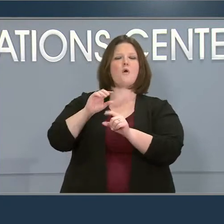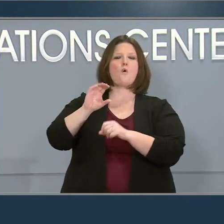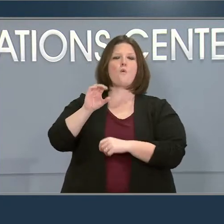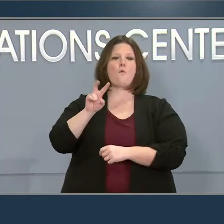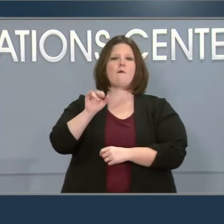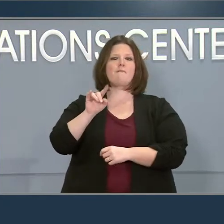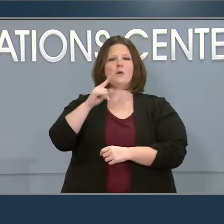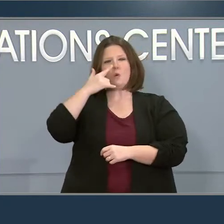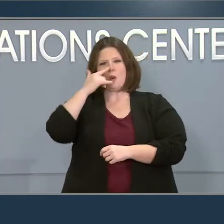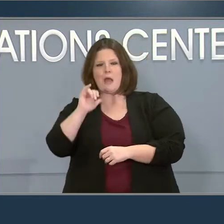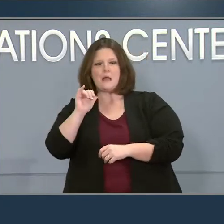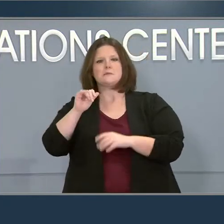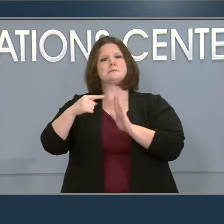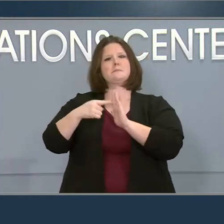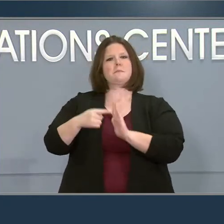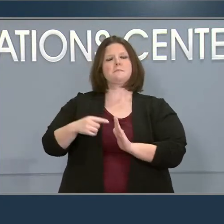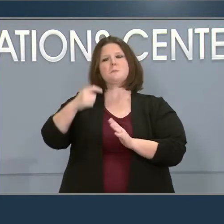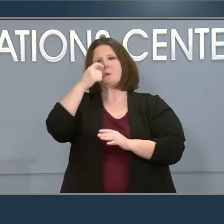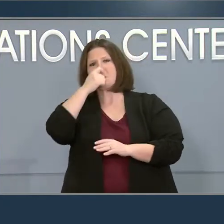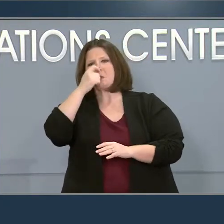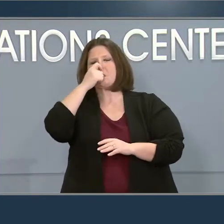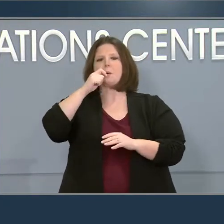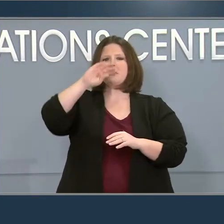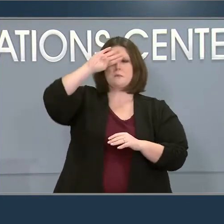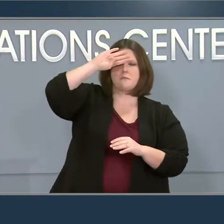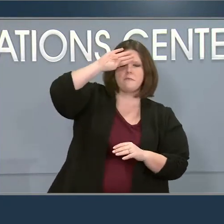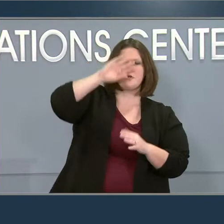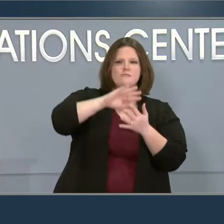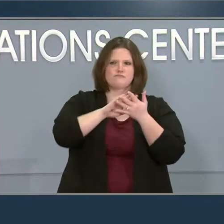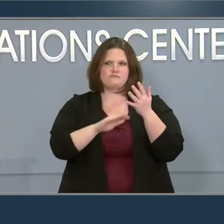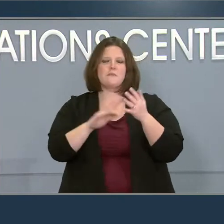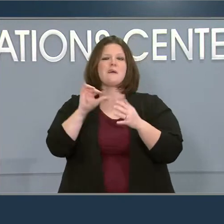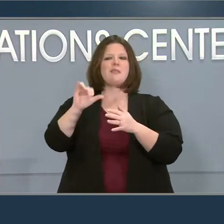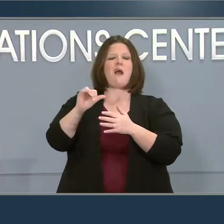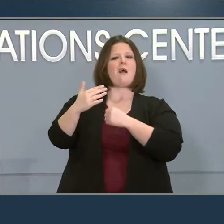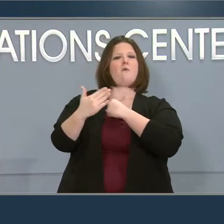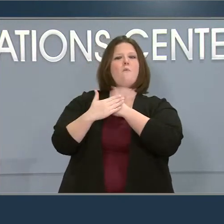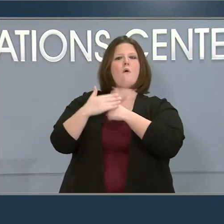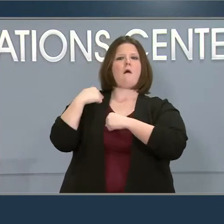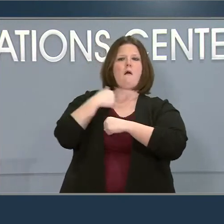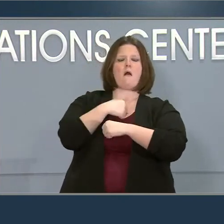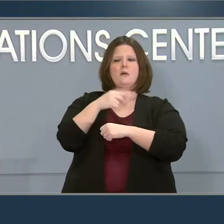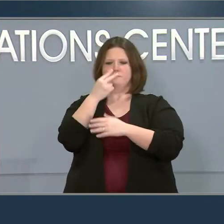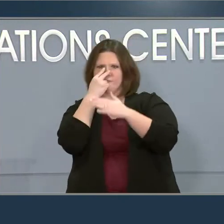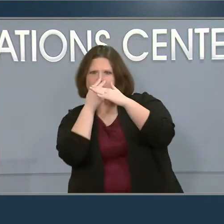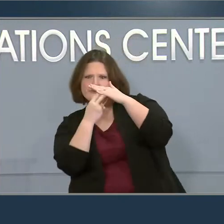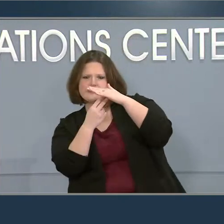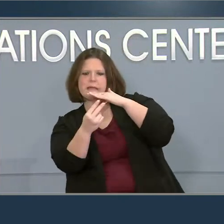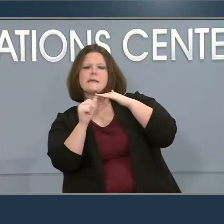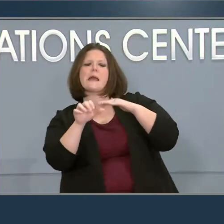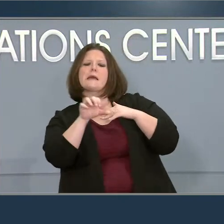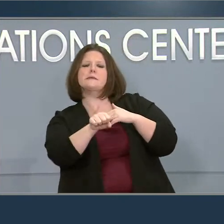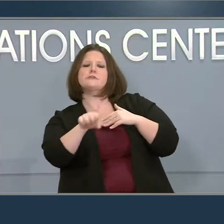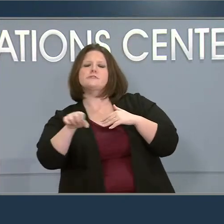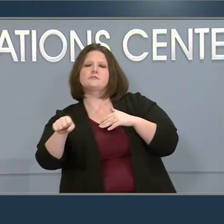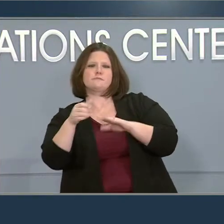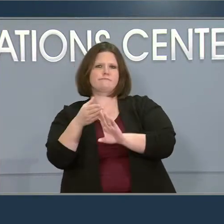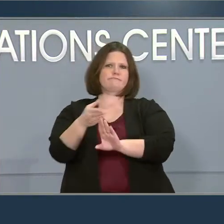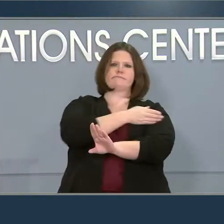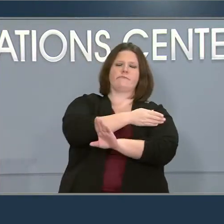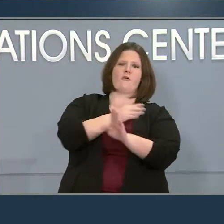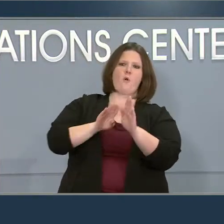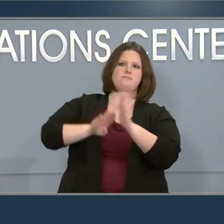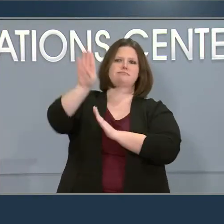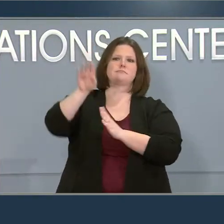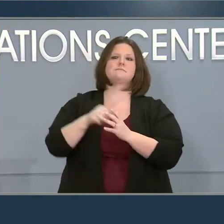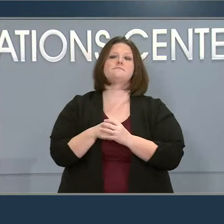COVID-like symptoms. It's our earliest detection mechanism. And the yellow line represents this current year that shows